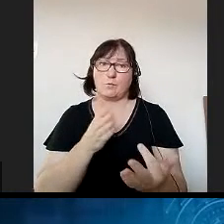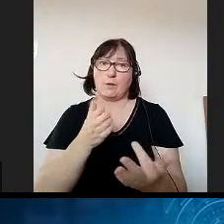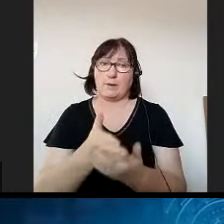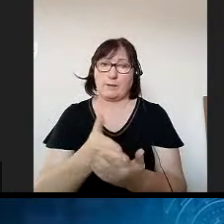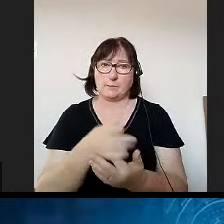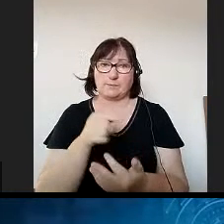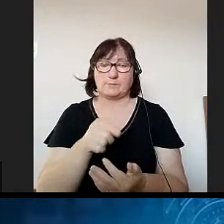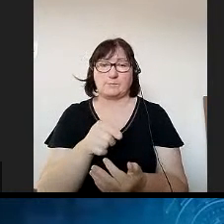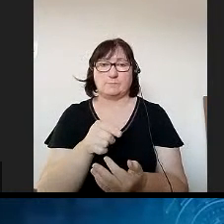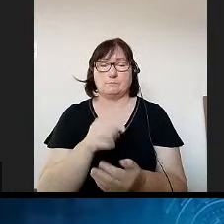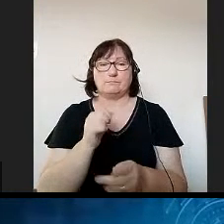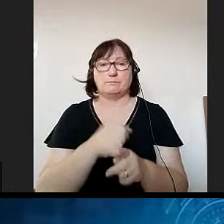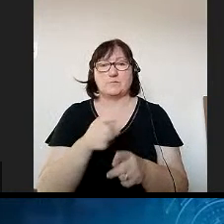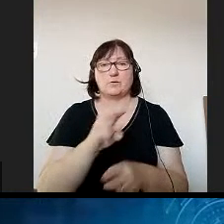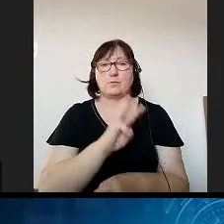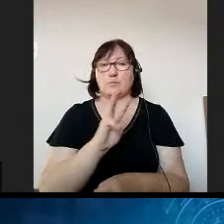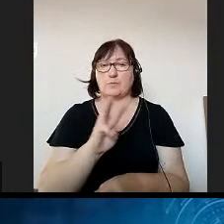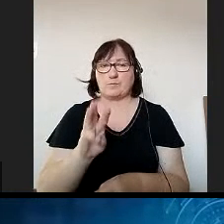go to